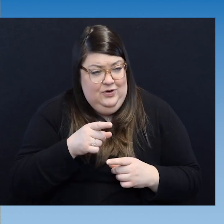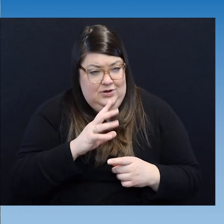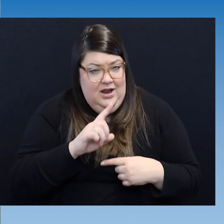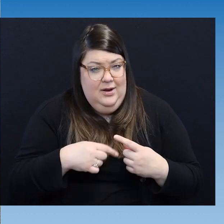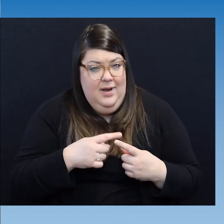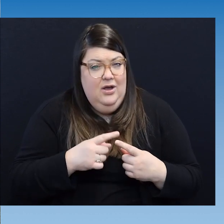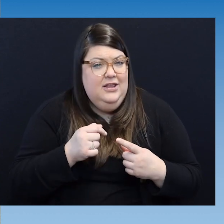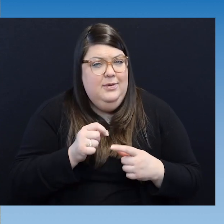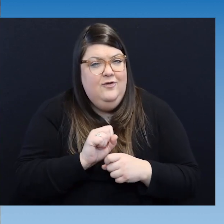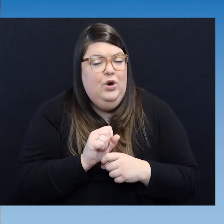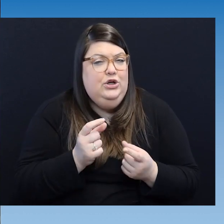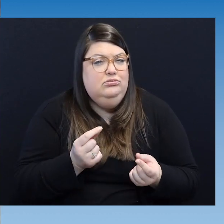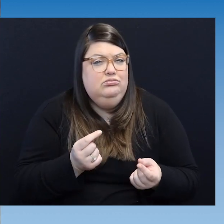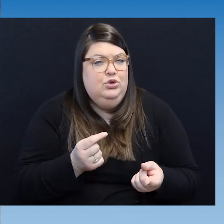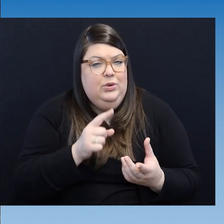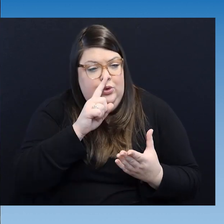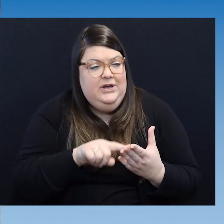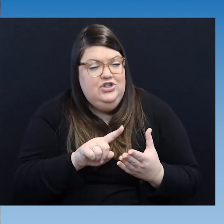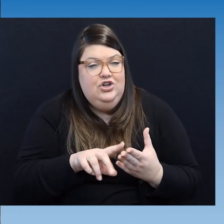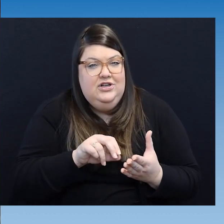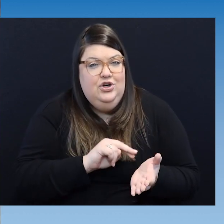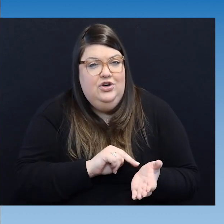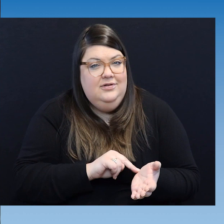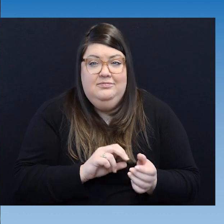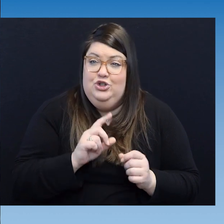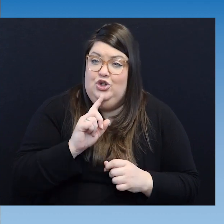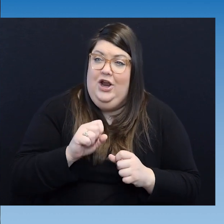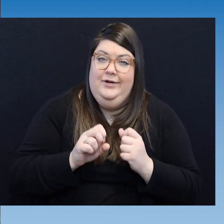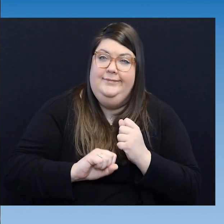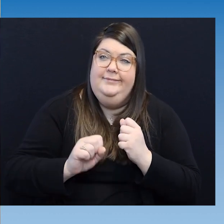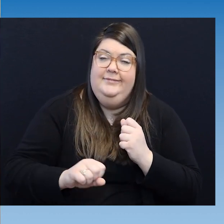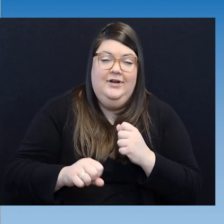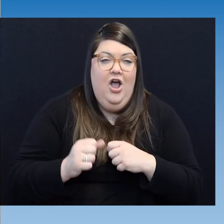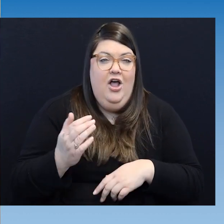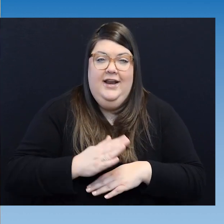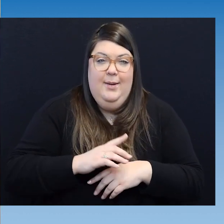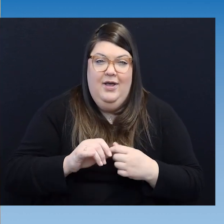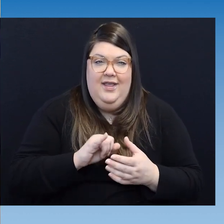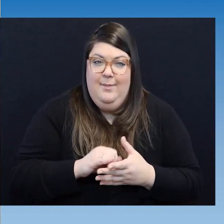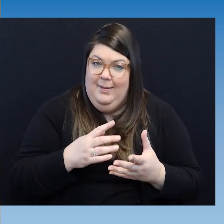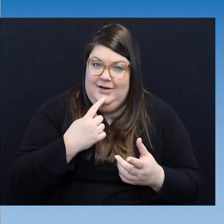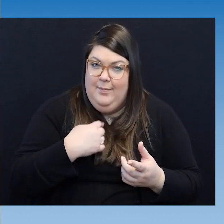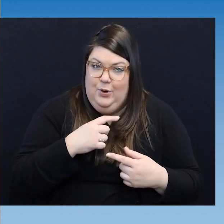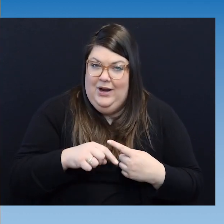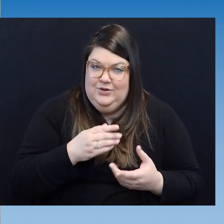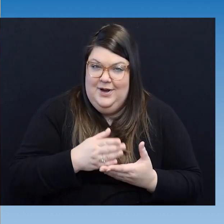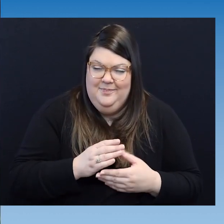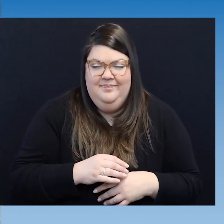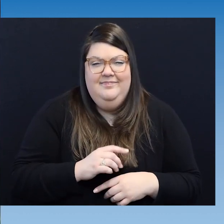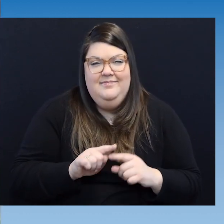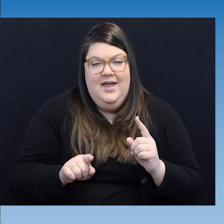and with nurses? Oh, sure. I could talk all day on that. So you might want to tell me to stop.